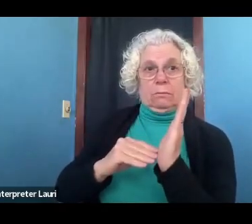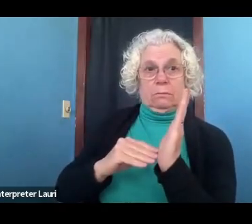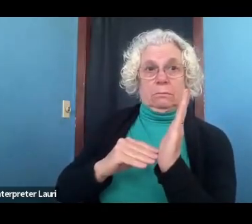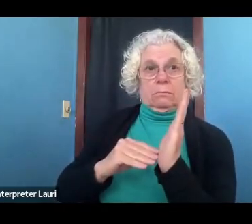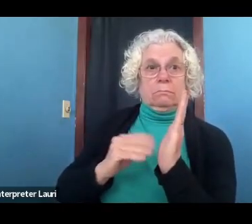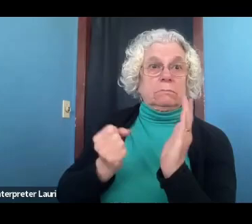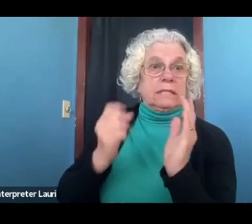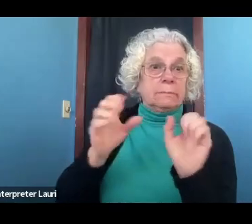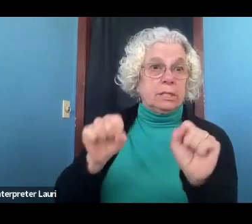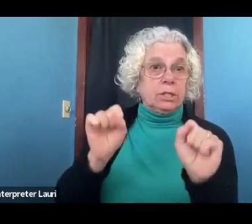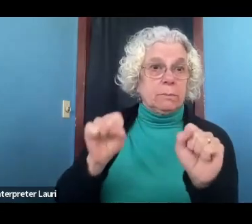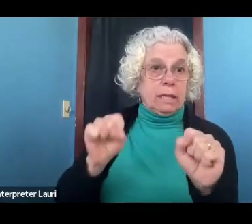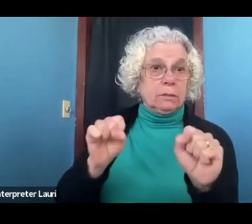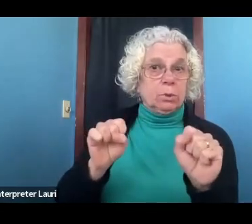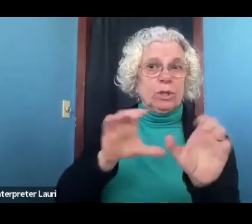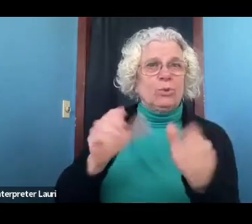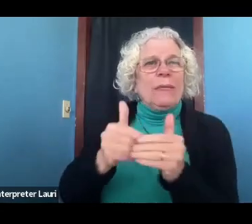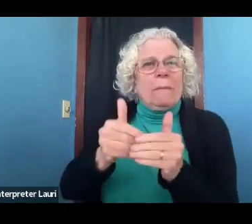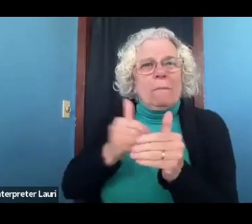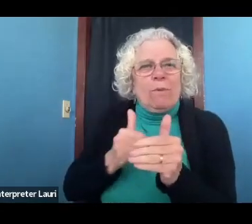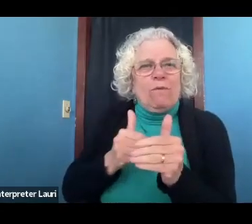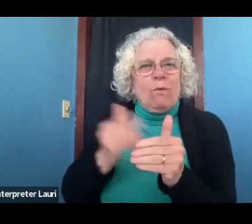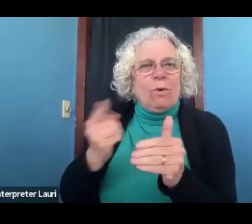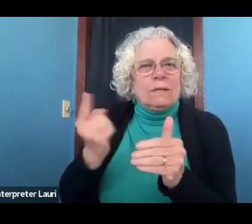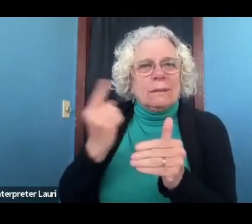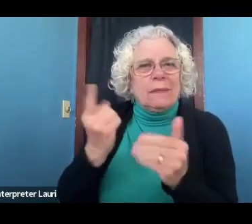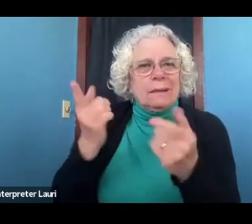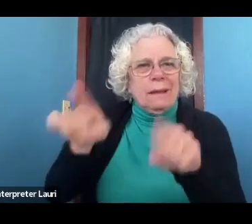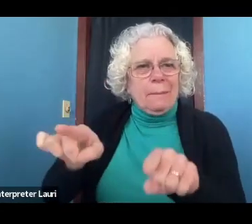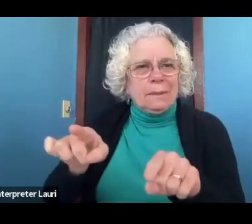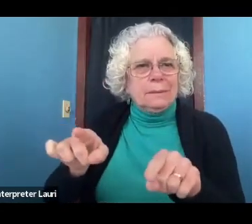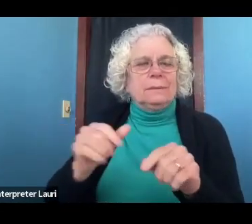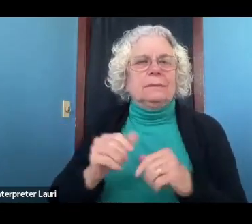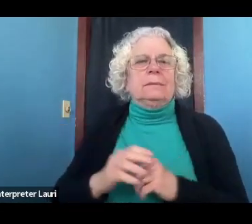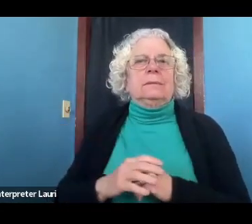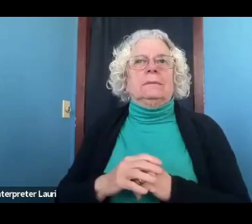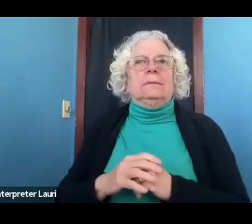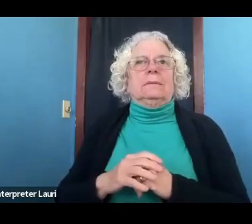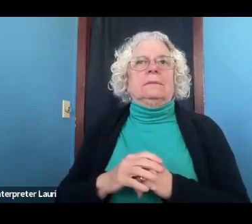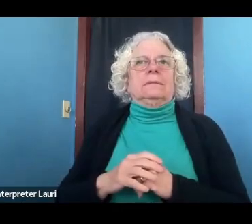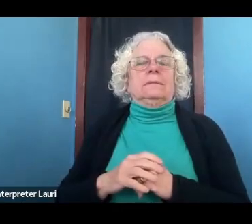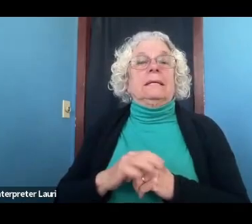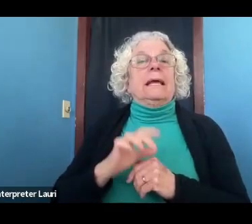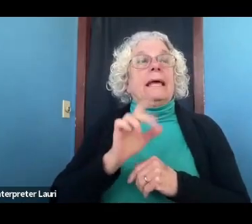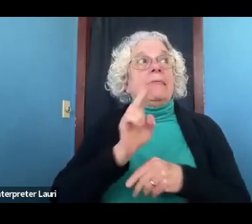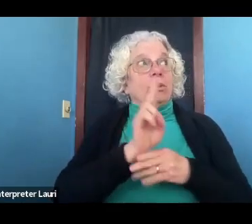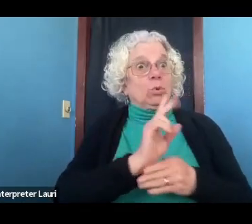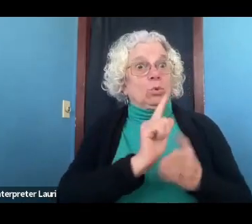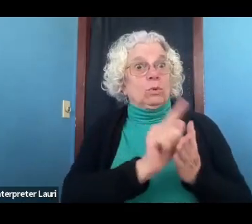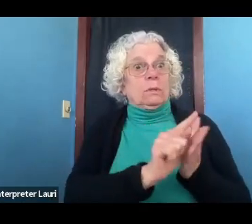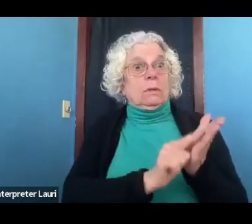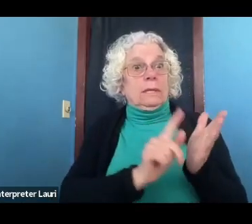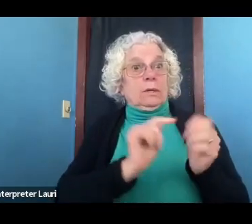possible. It's using legal tools that have enforcement